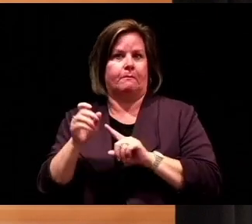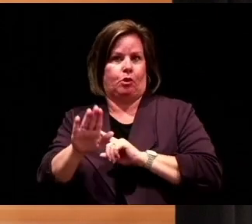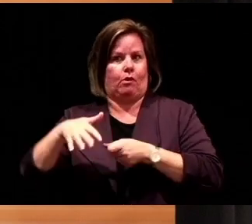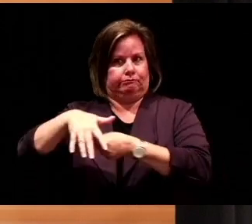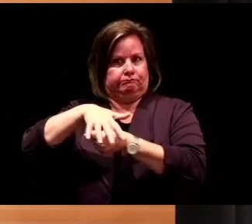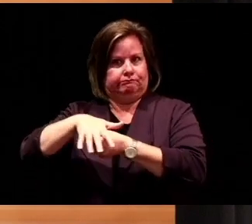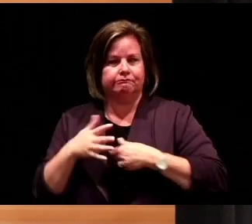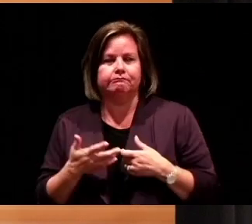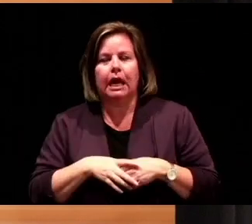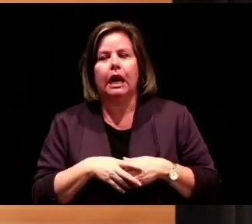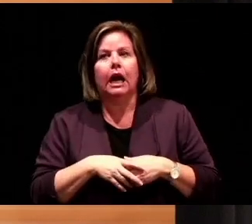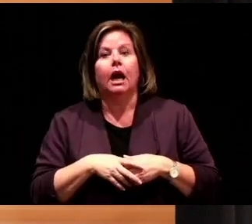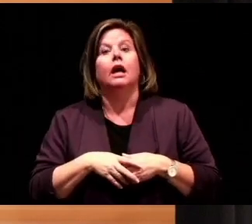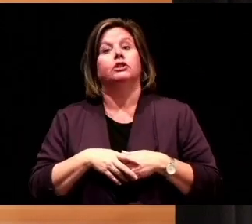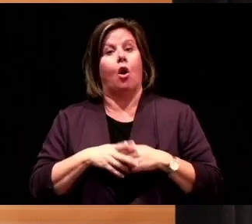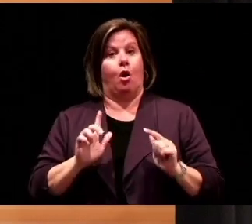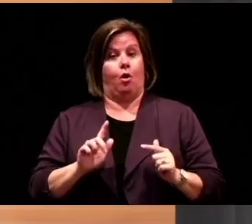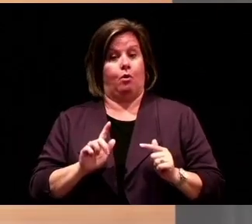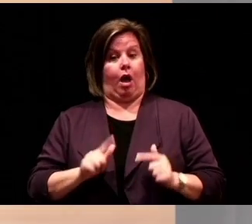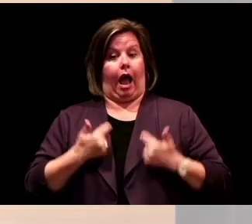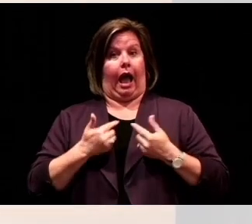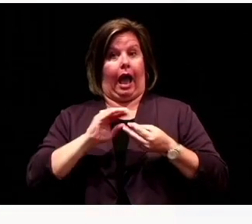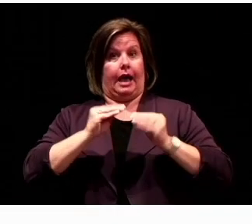So we can go ahead and get the slides started.